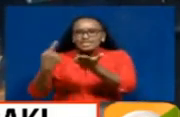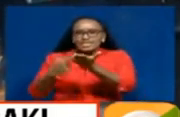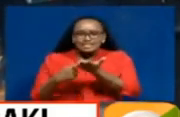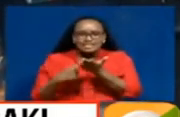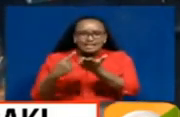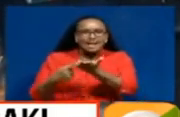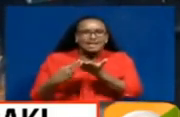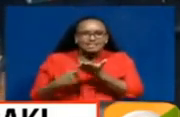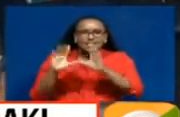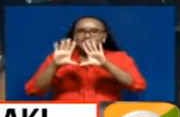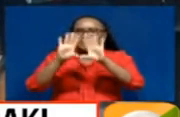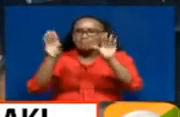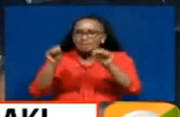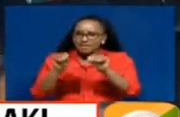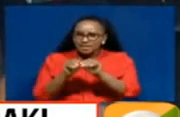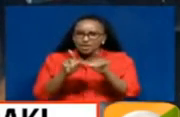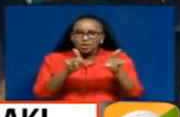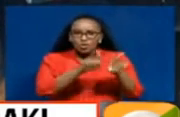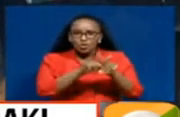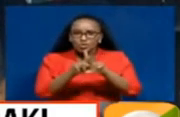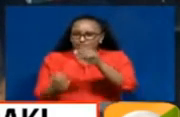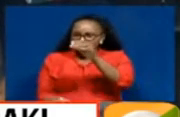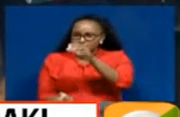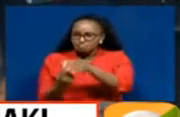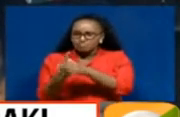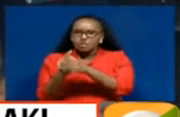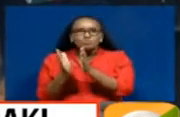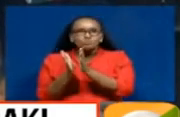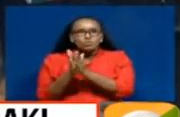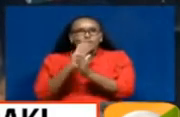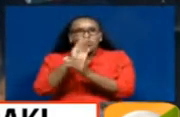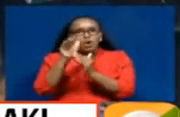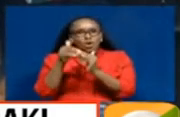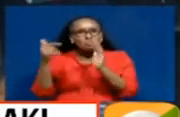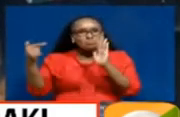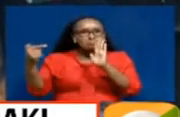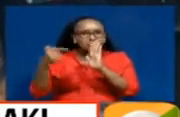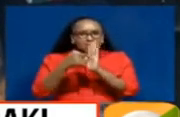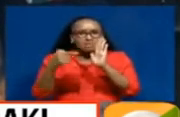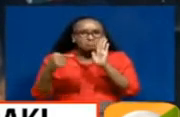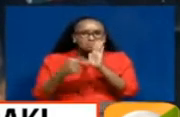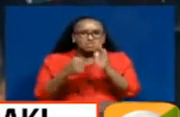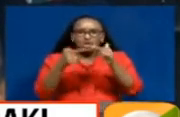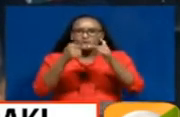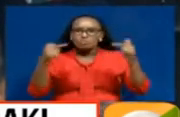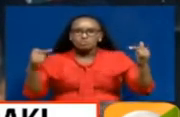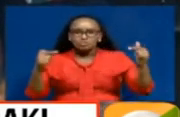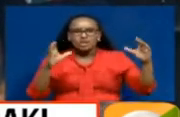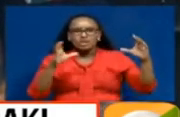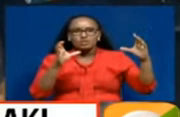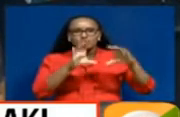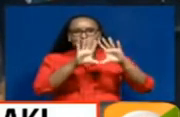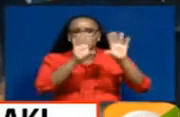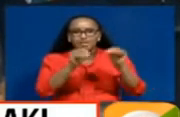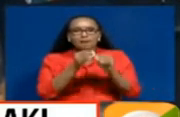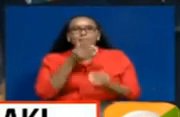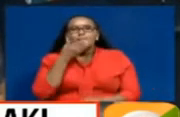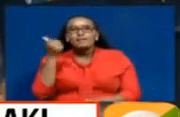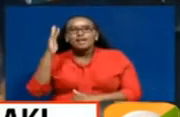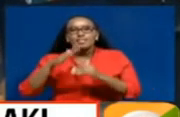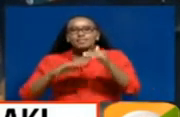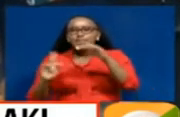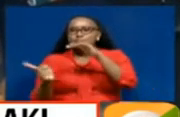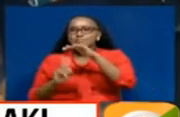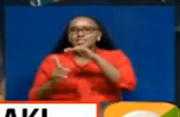budget and come up with an eloquent exposition of the budget better than the Minister